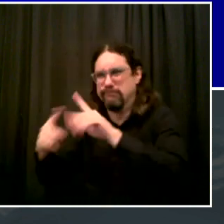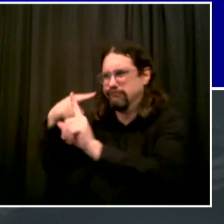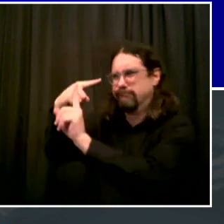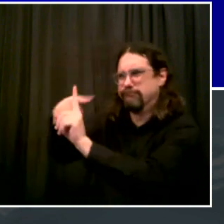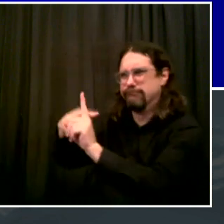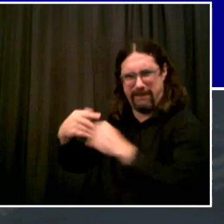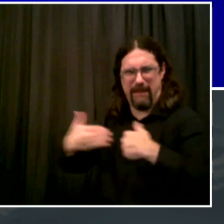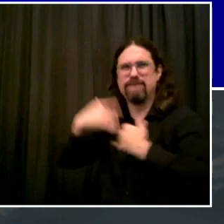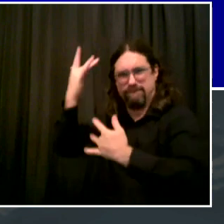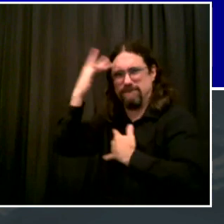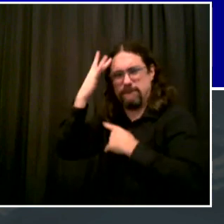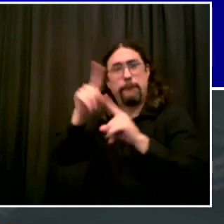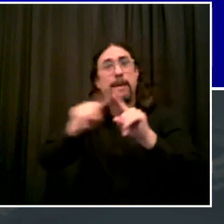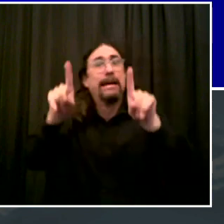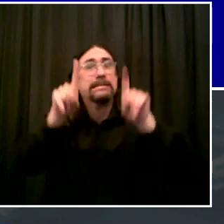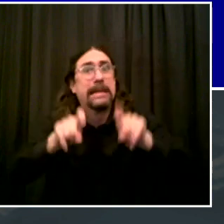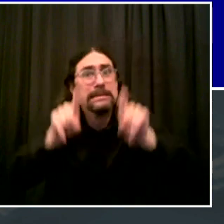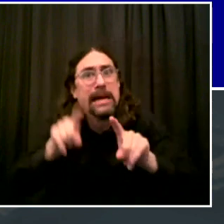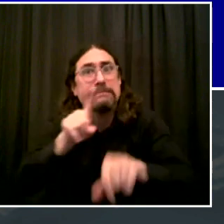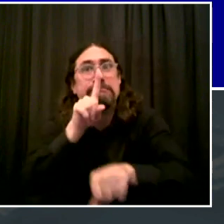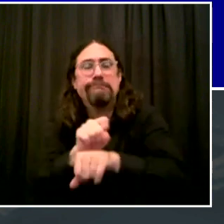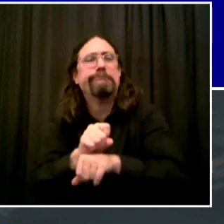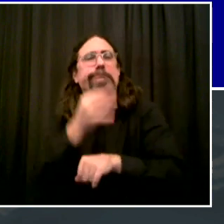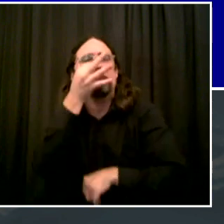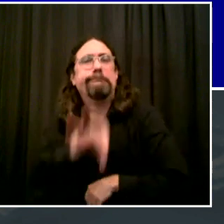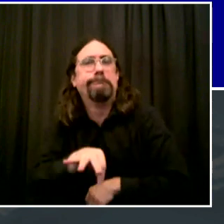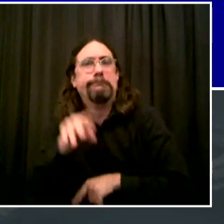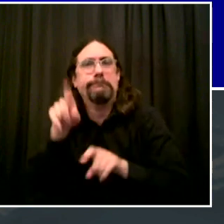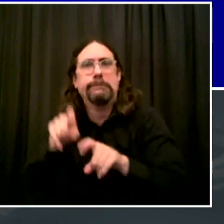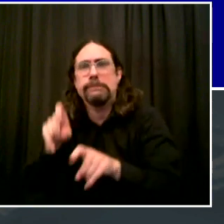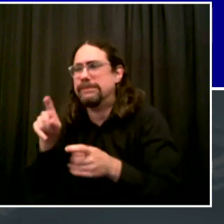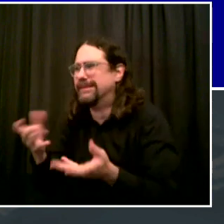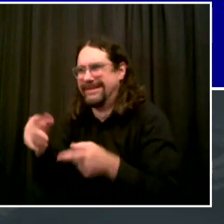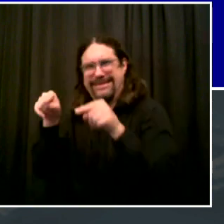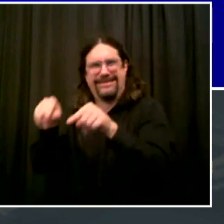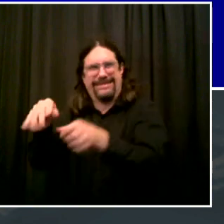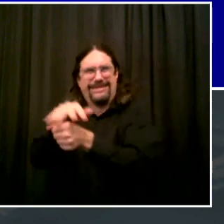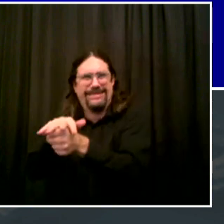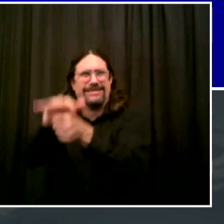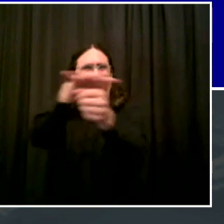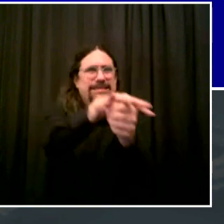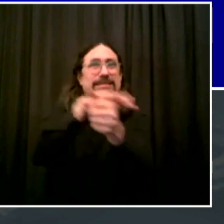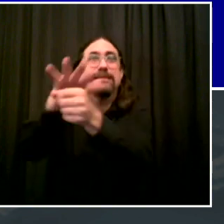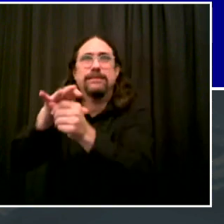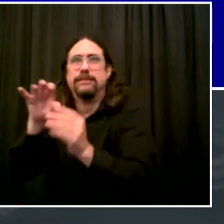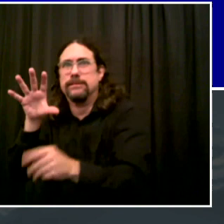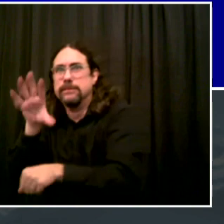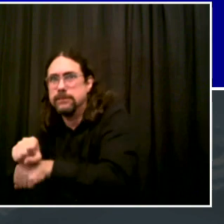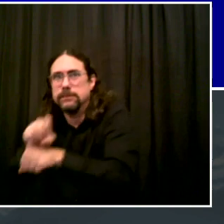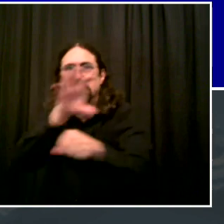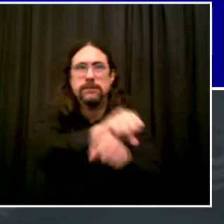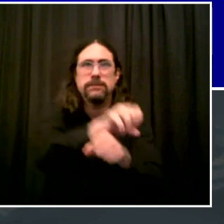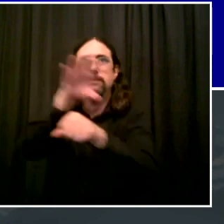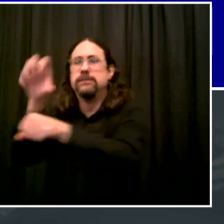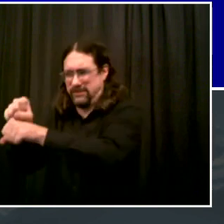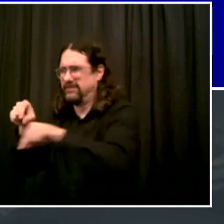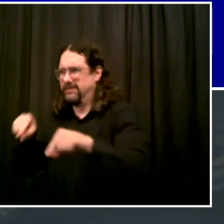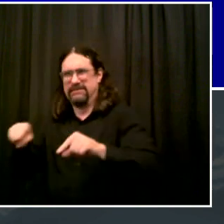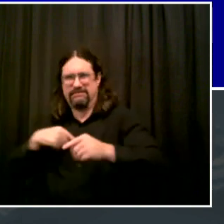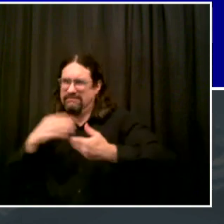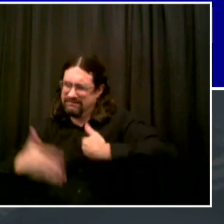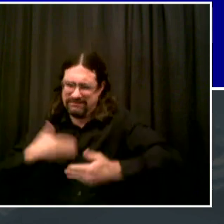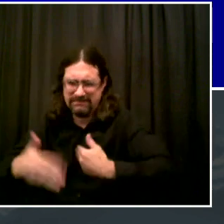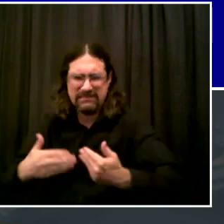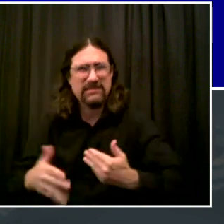in other parts of the country, as our mayor has highlighted, and there is no vaccine or no cure on the horizon yet. We still